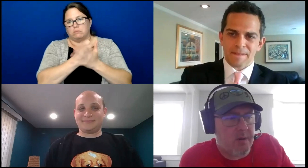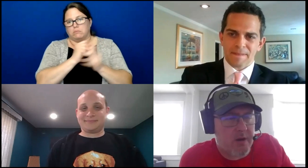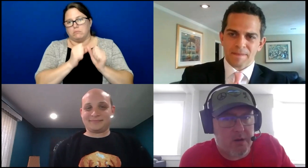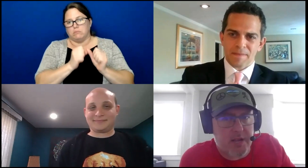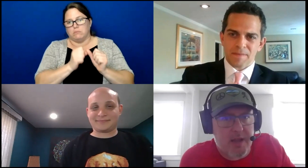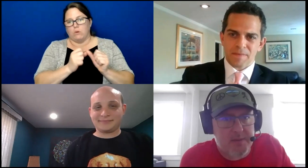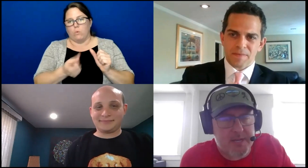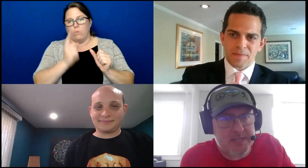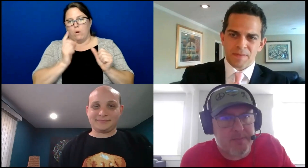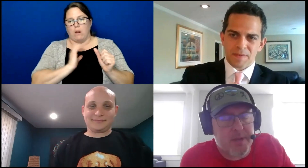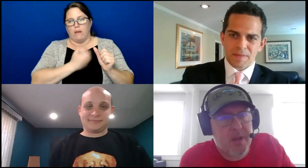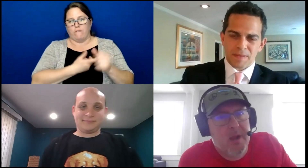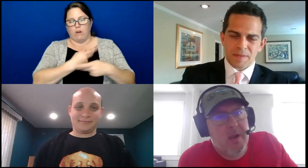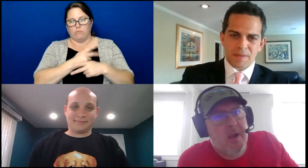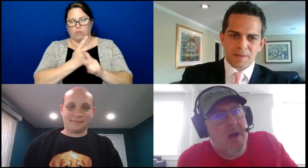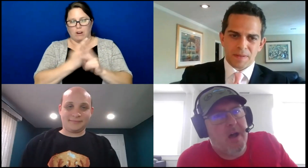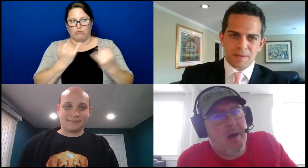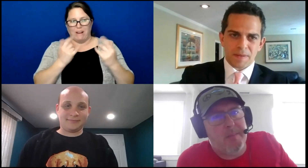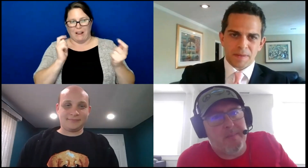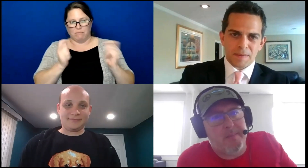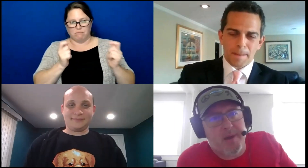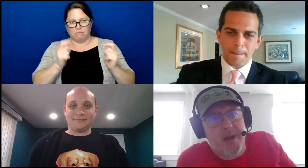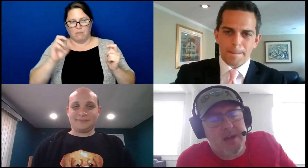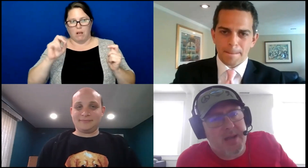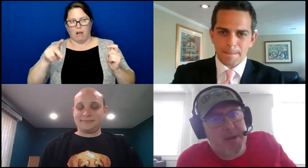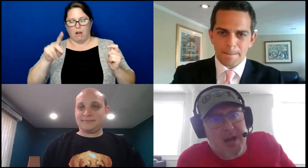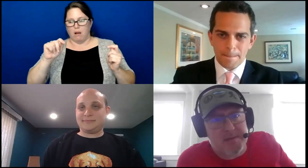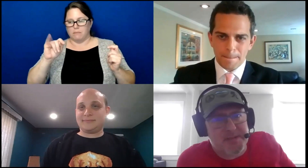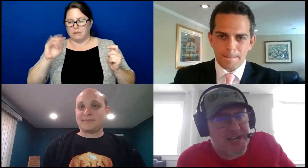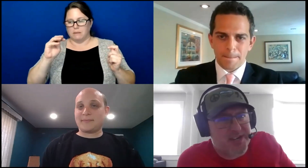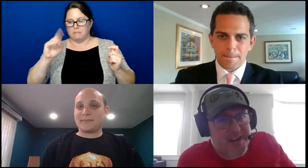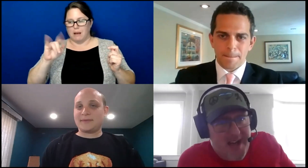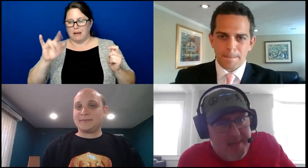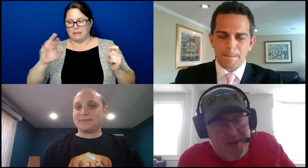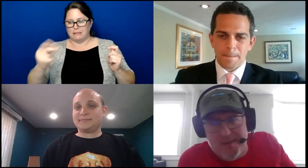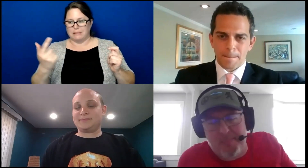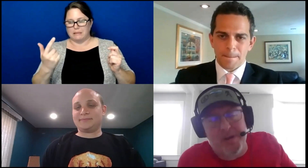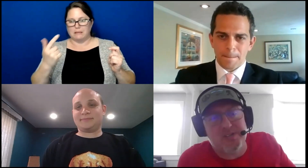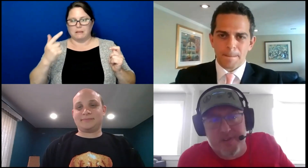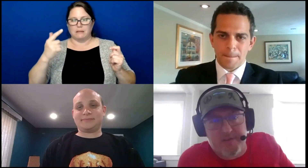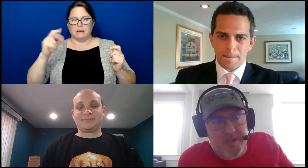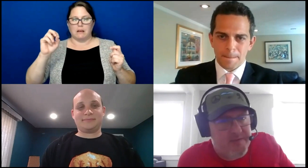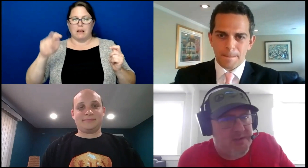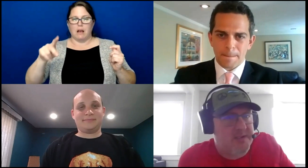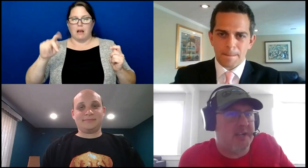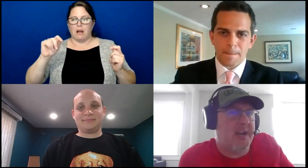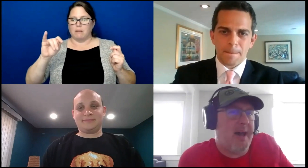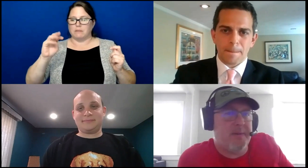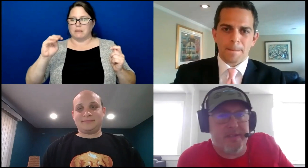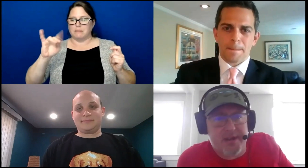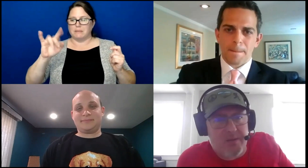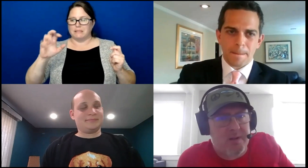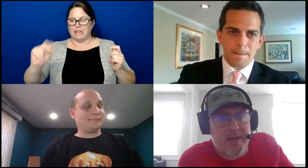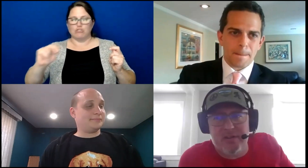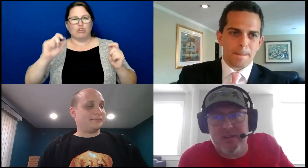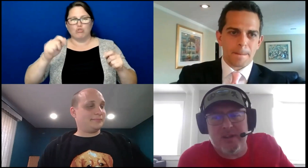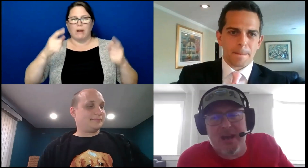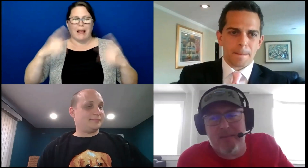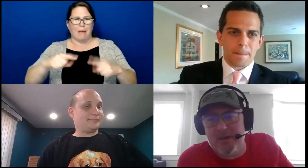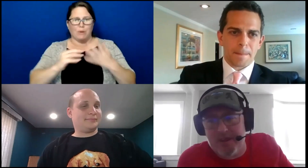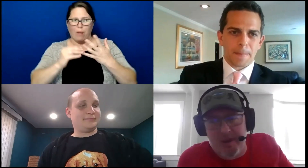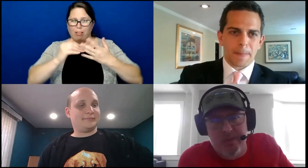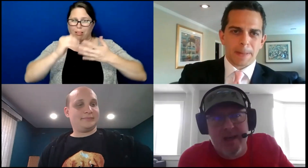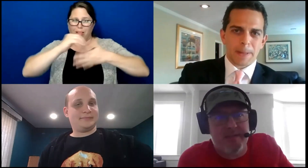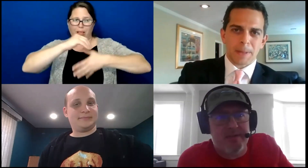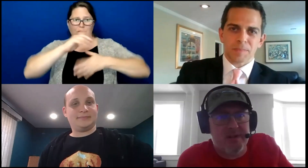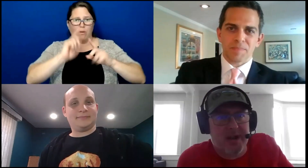that we're currently optimizing. But I mean, optimization could happen on a bunch of different levels. It could happen at the network level. It could